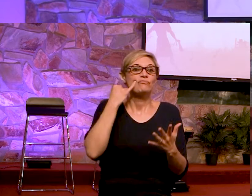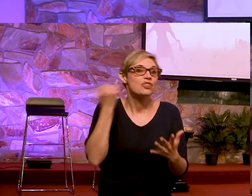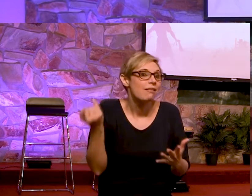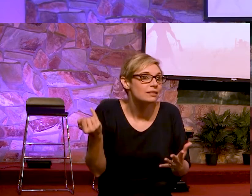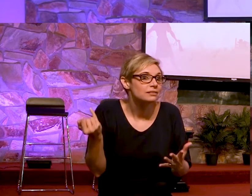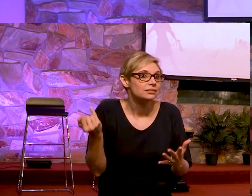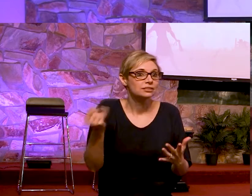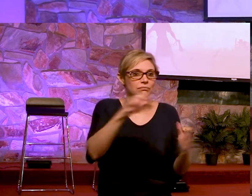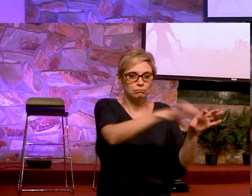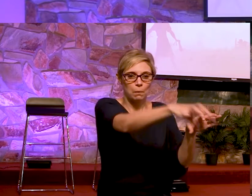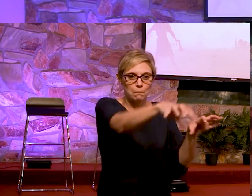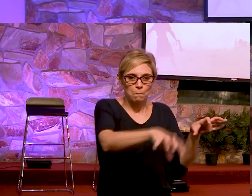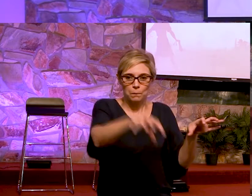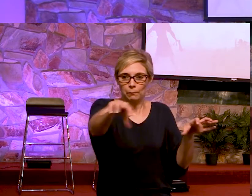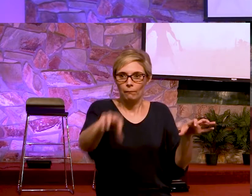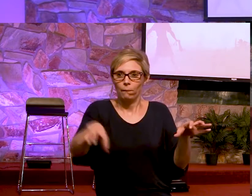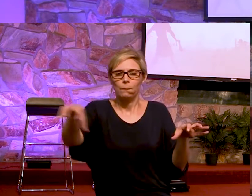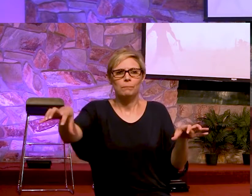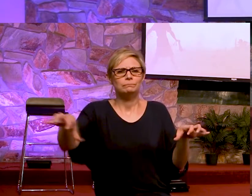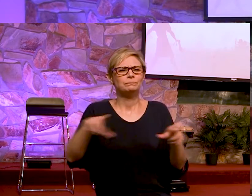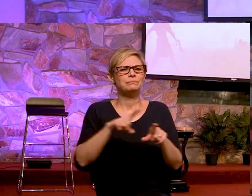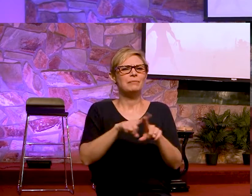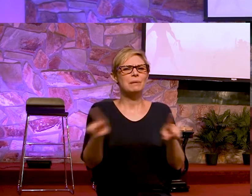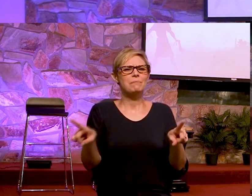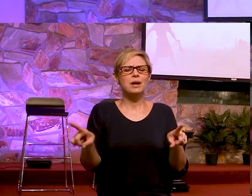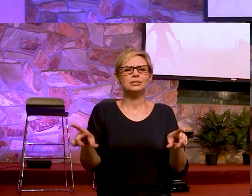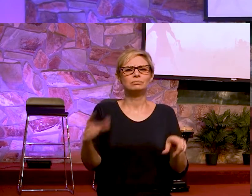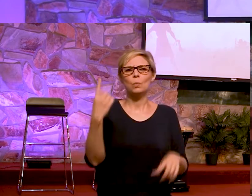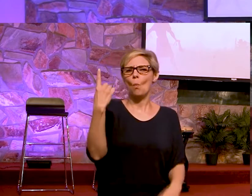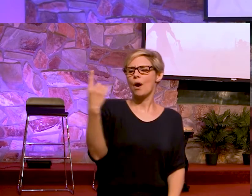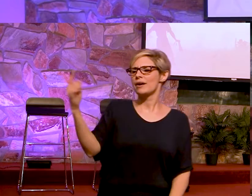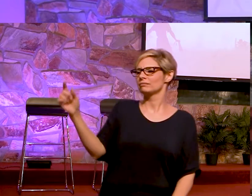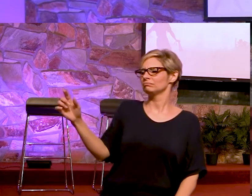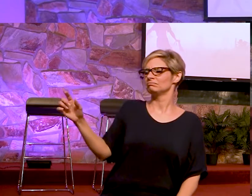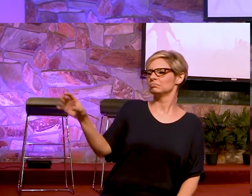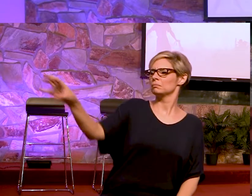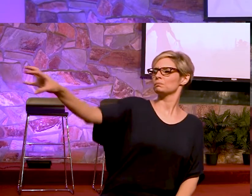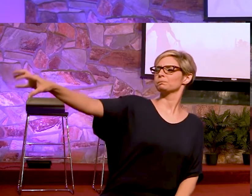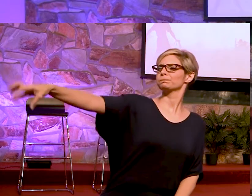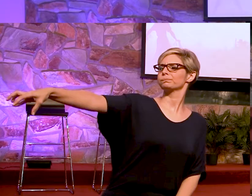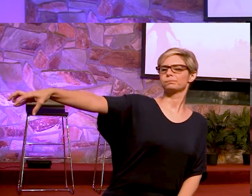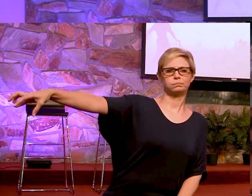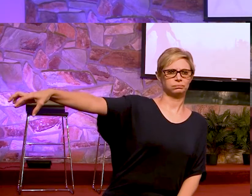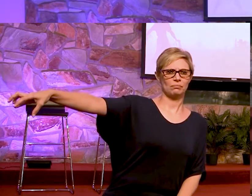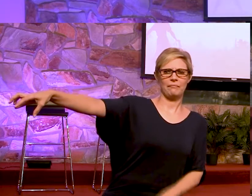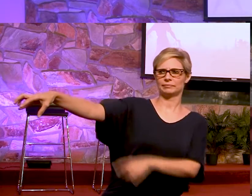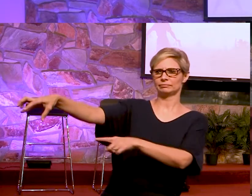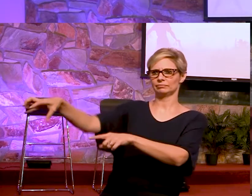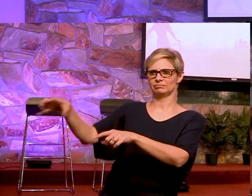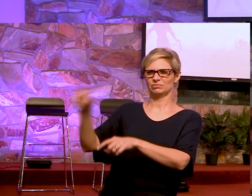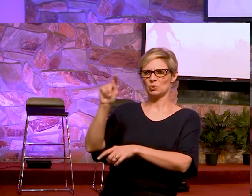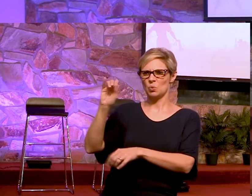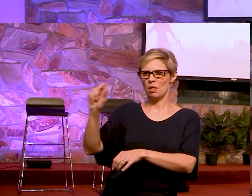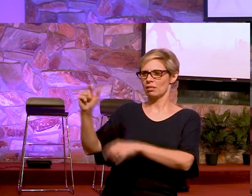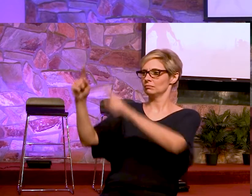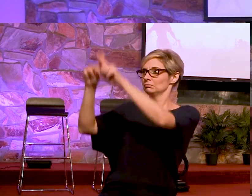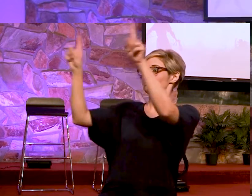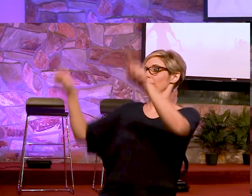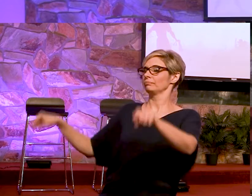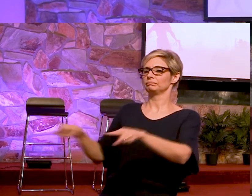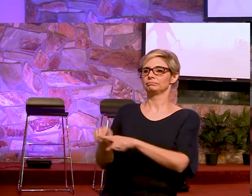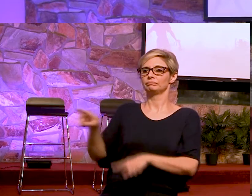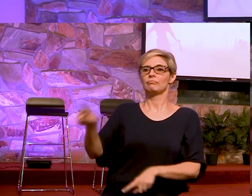jealousy. But off to the side, there was one tool that had a big sign that said,